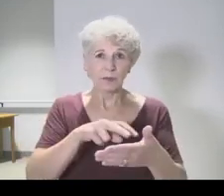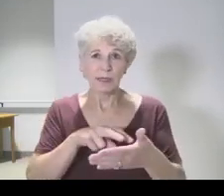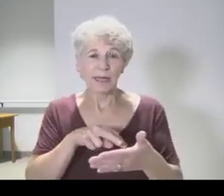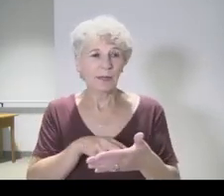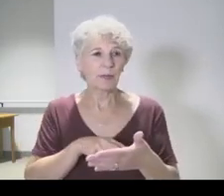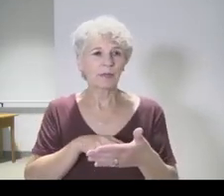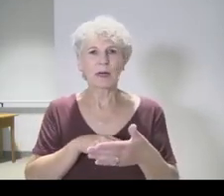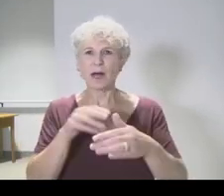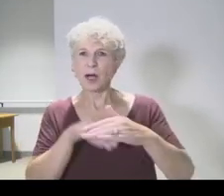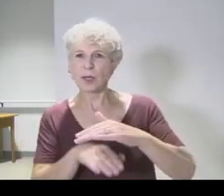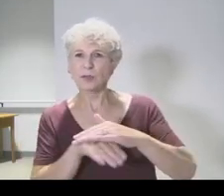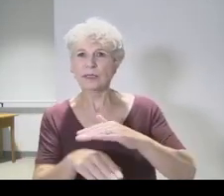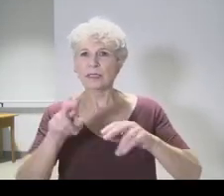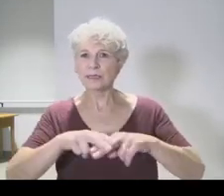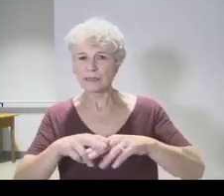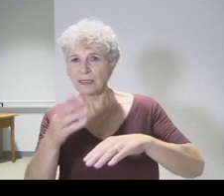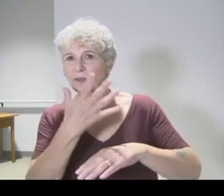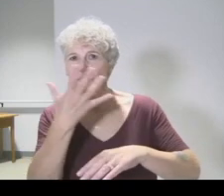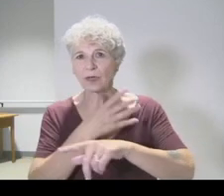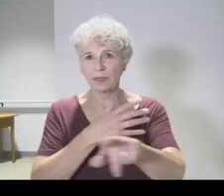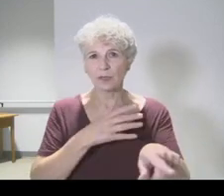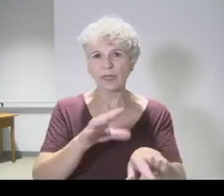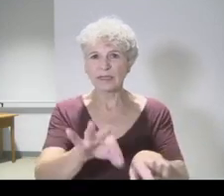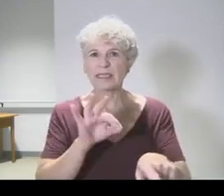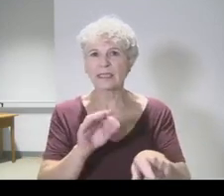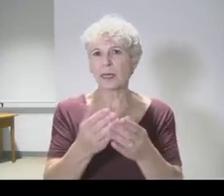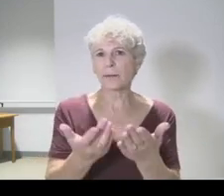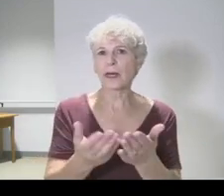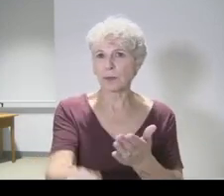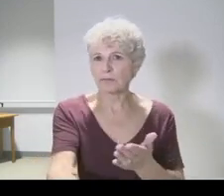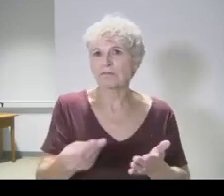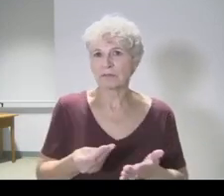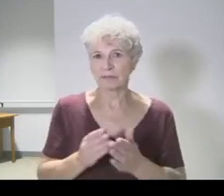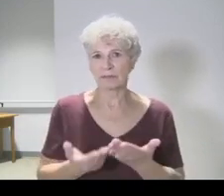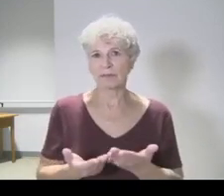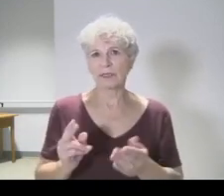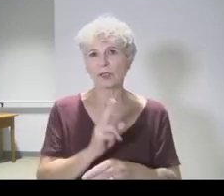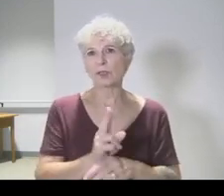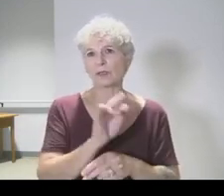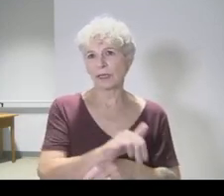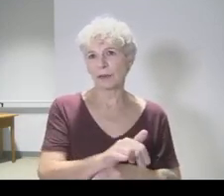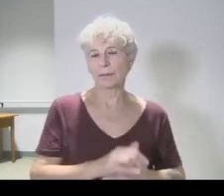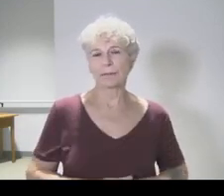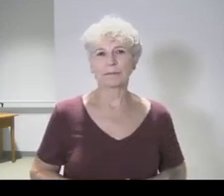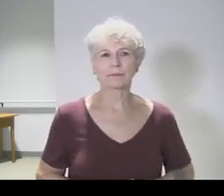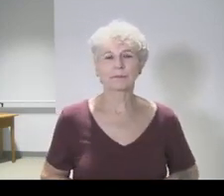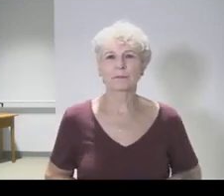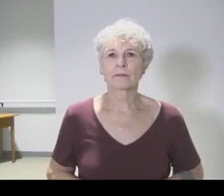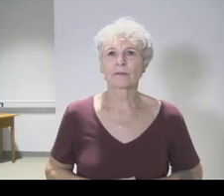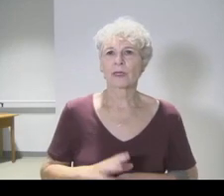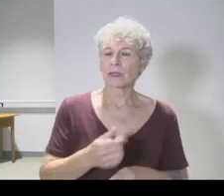okay. Underneath the seat in front of you, you should be able to find a blue pew Bible. Feel free to grab one of those. Let's take a